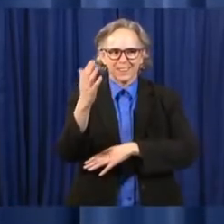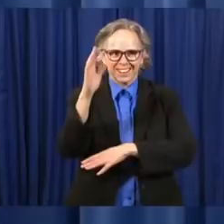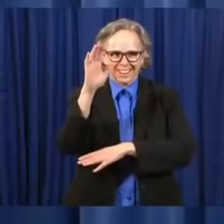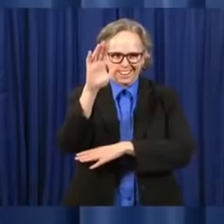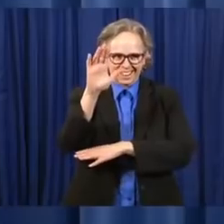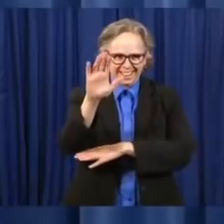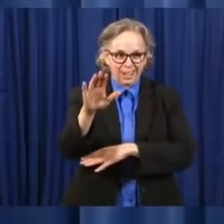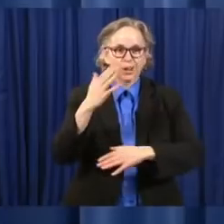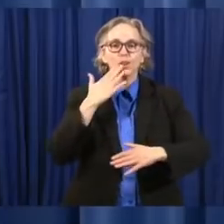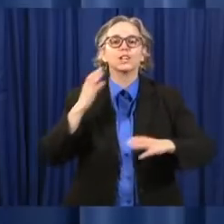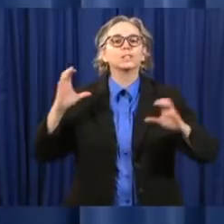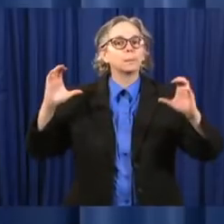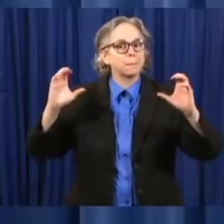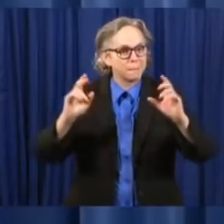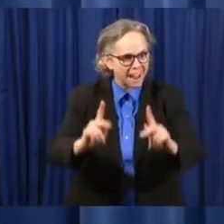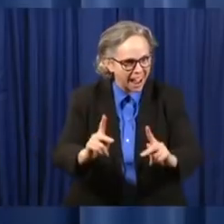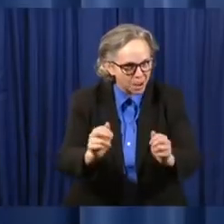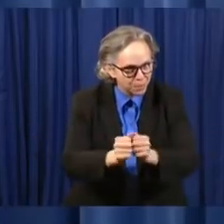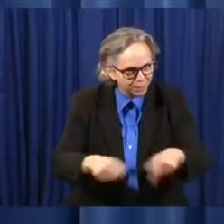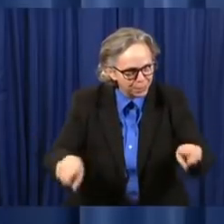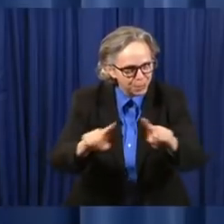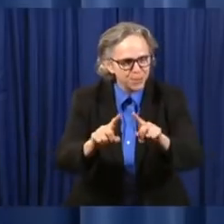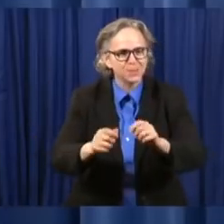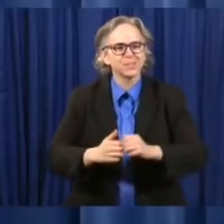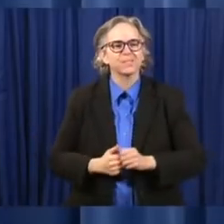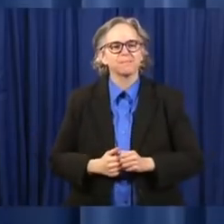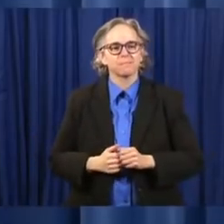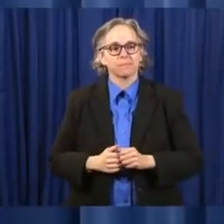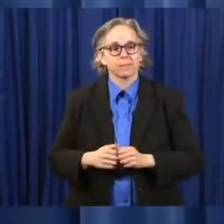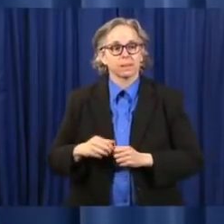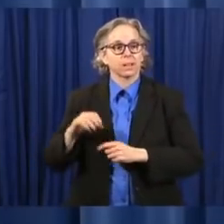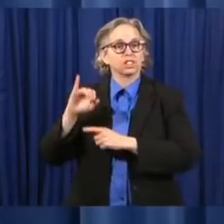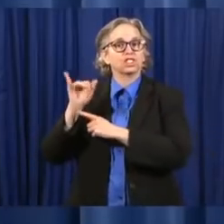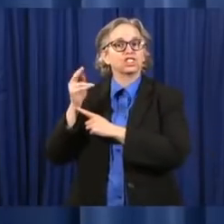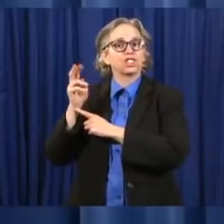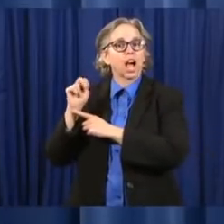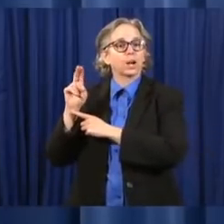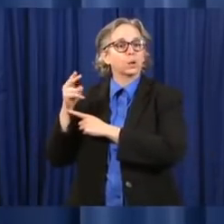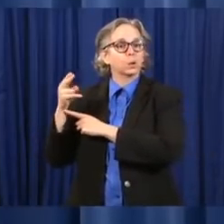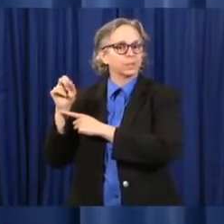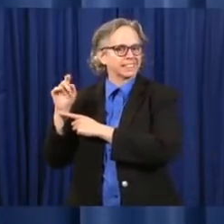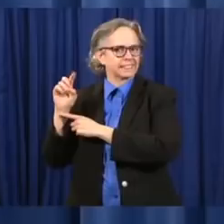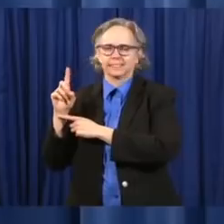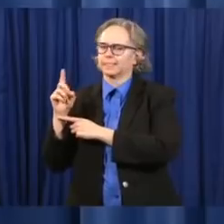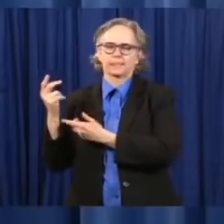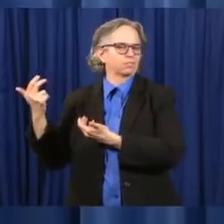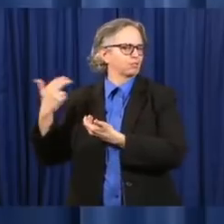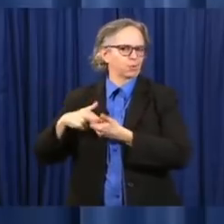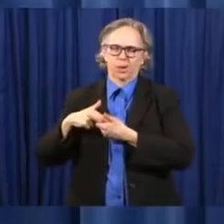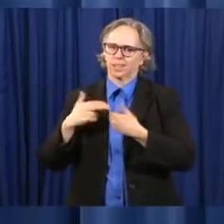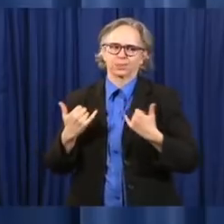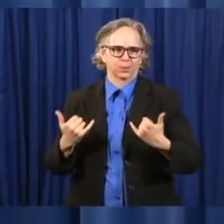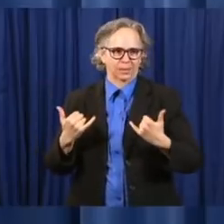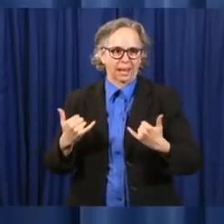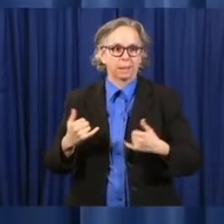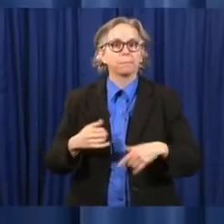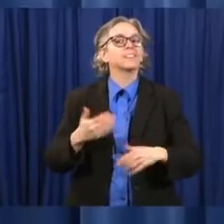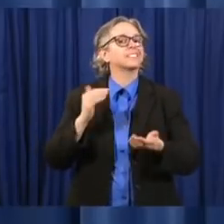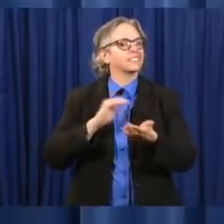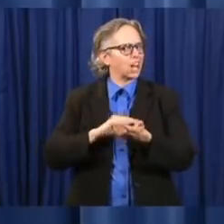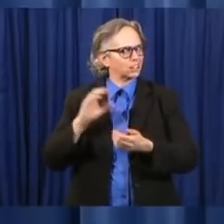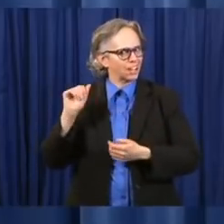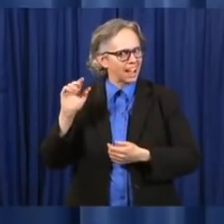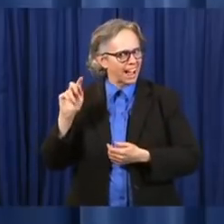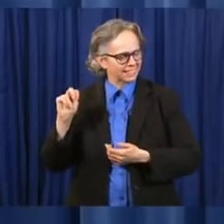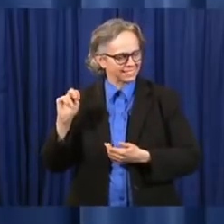13,725 cases of coronavirus, and to date, 557 people have died statewide. Let's listen in. Lieutenant